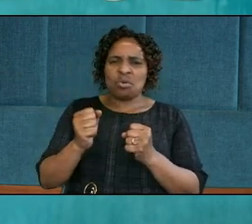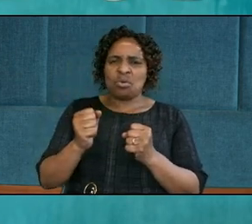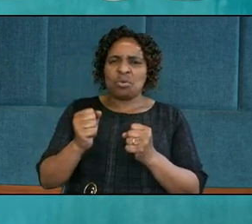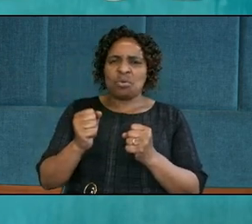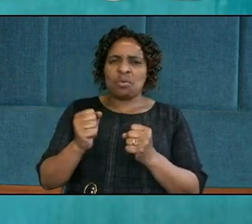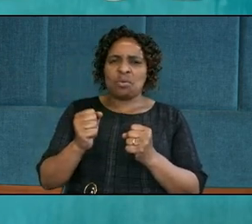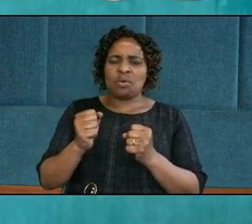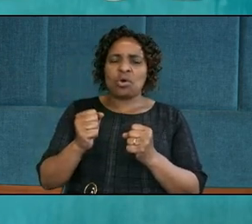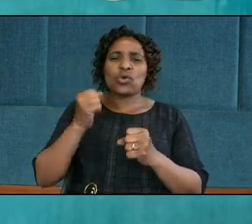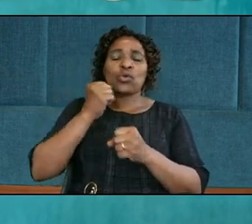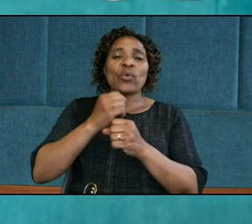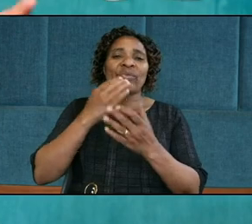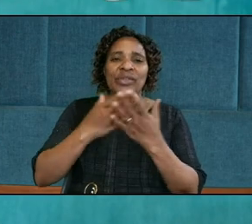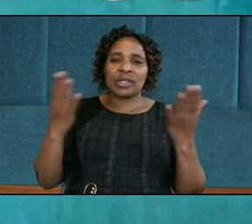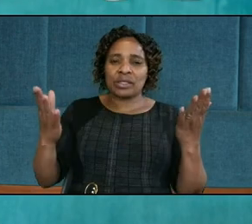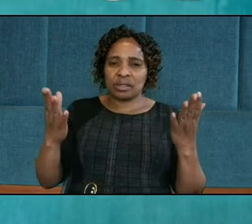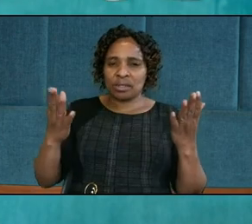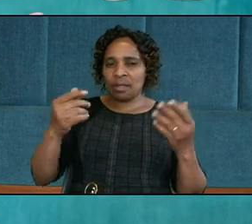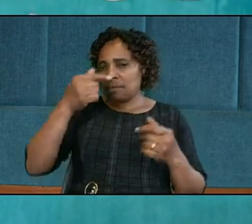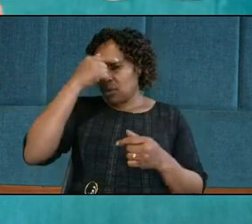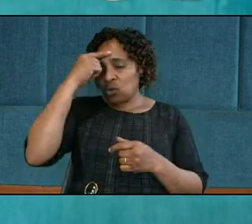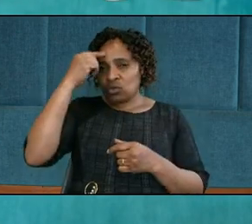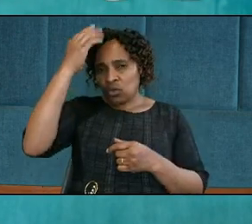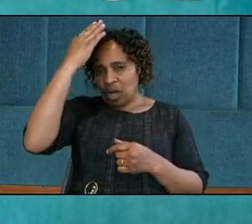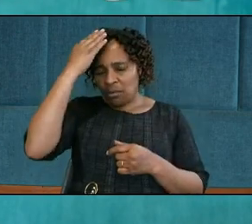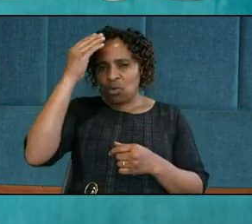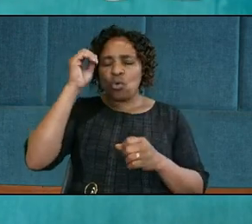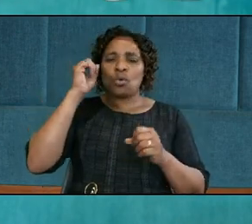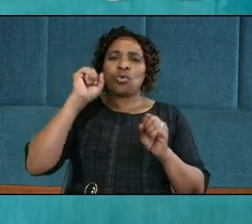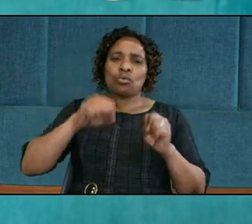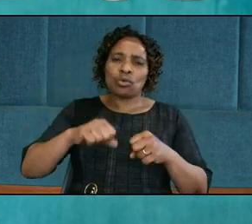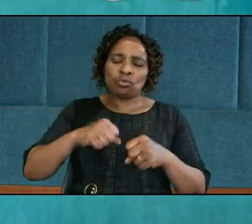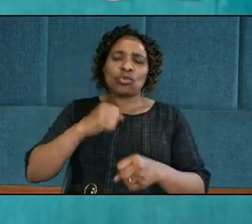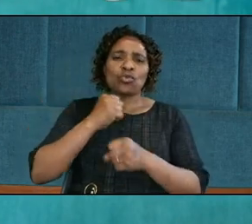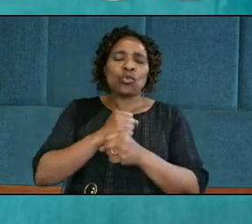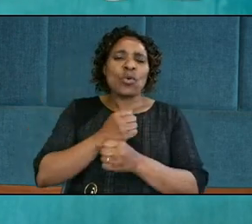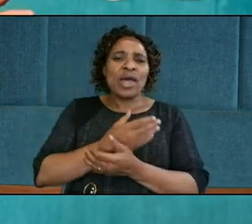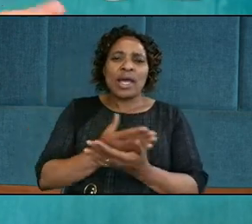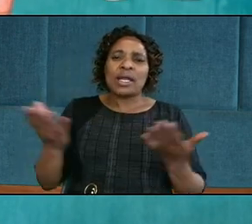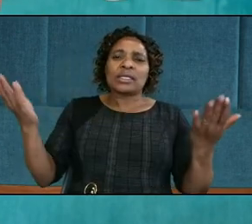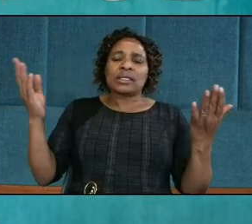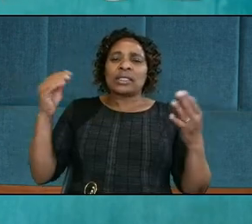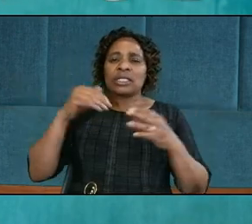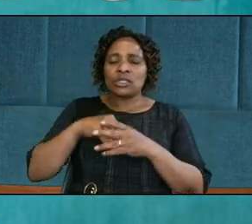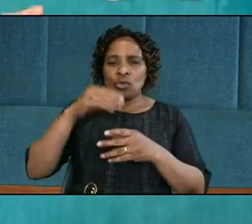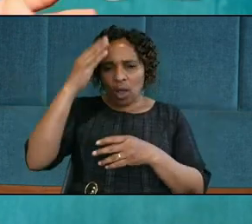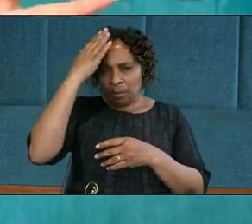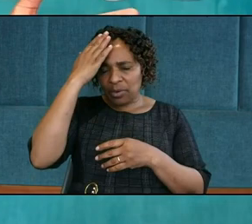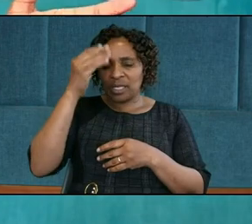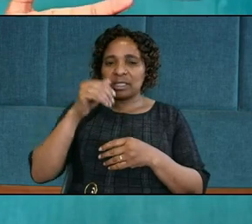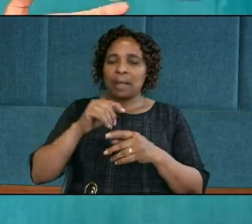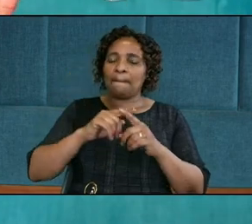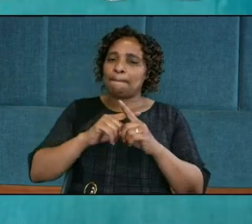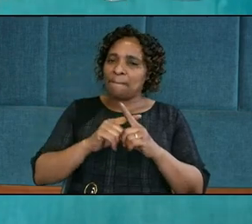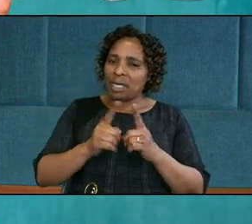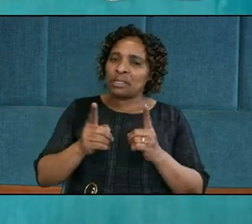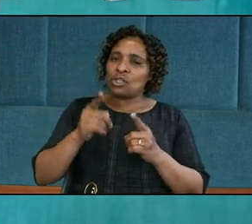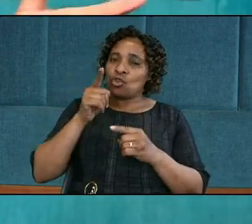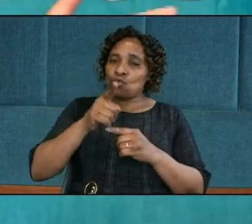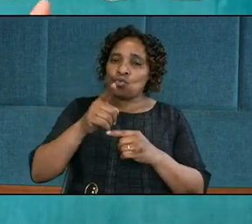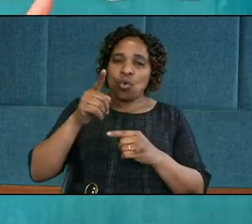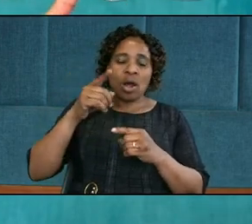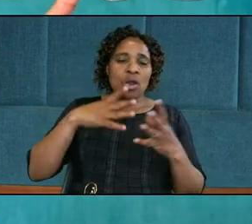you don't do things. Because you're humble, you can do whatever you're doing, even in your humility, but you're